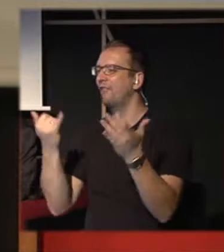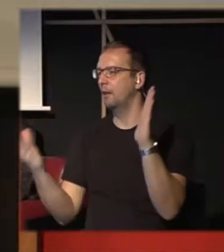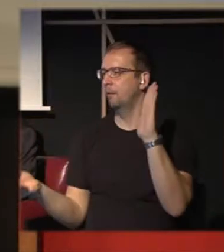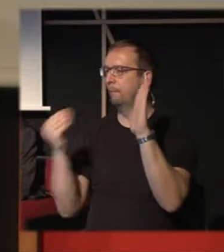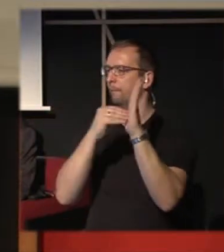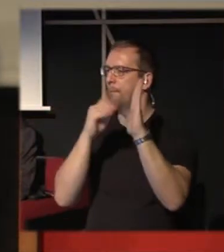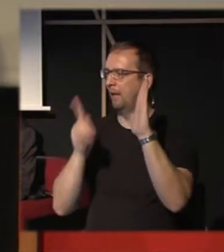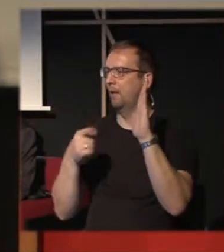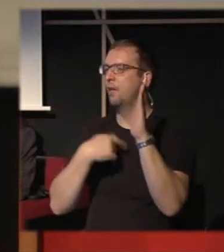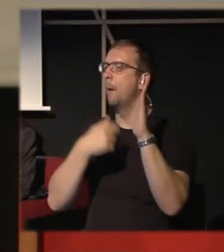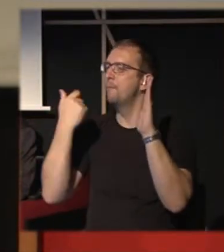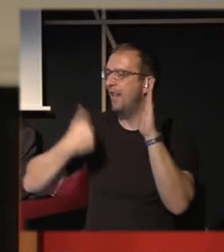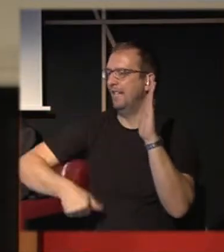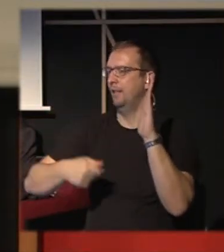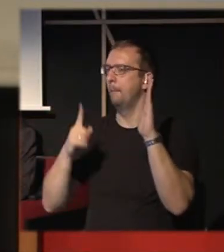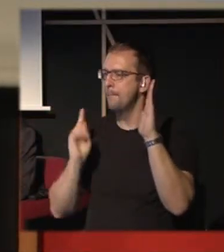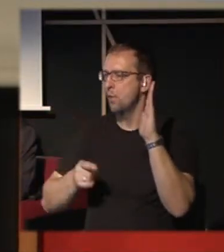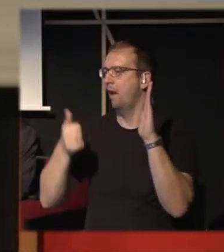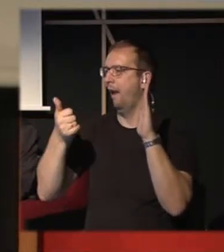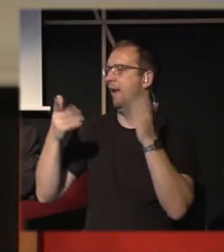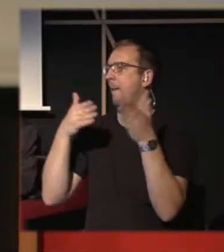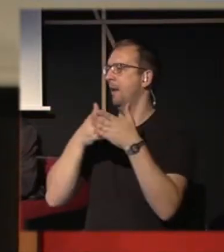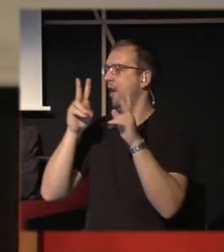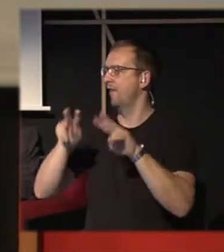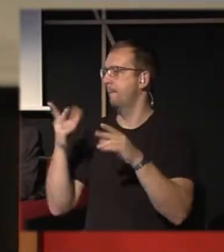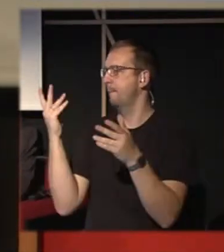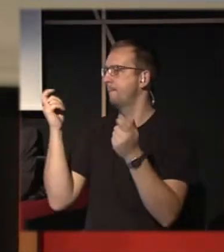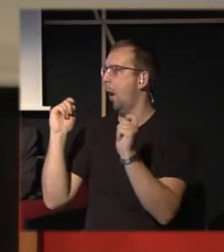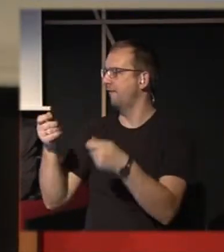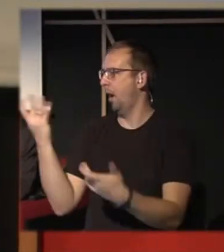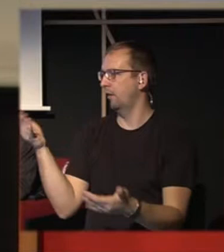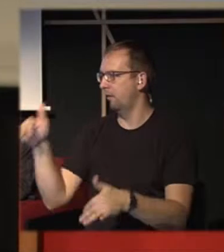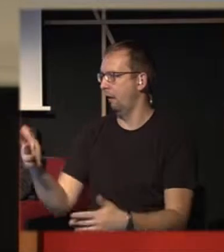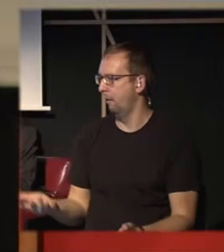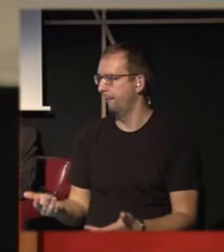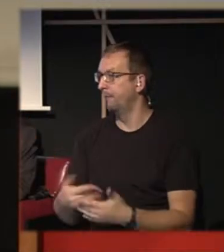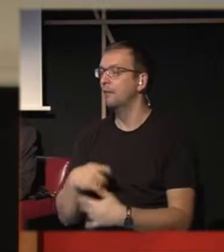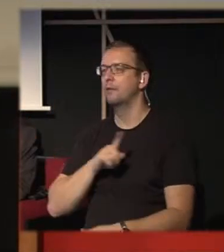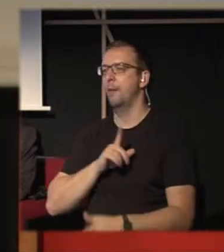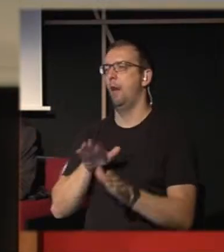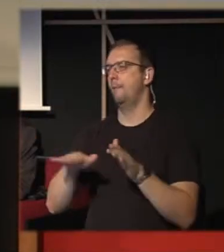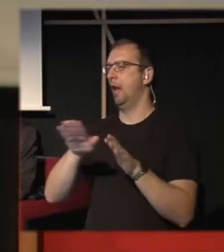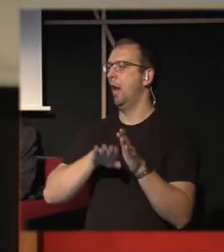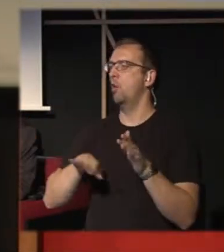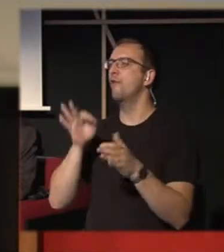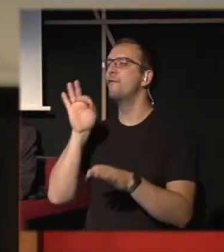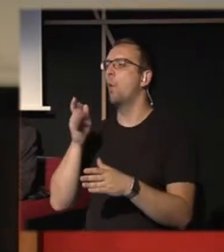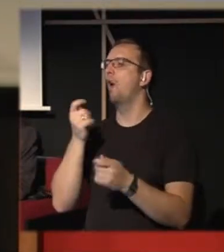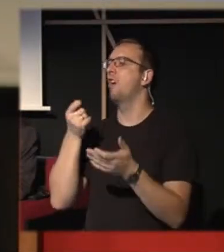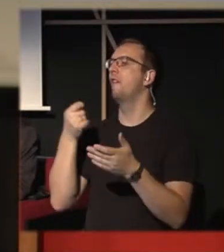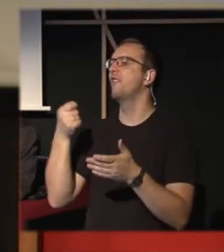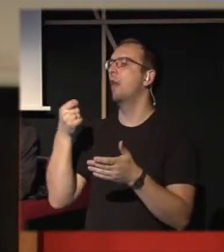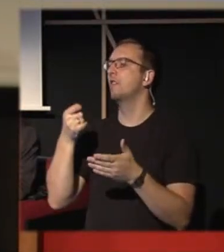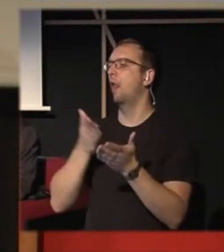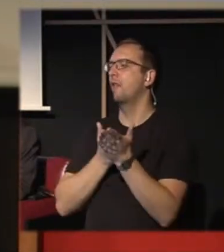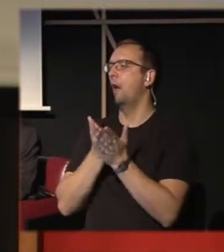Financial Sustainability and Research Division. We report directly to the UEFA President and General Secretary. On the one side,